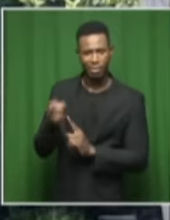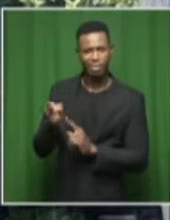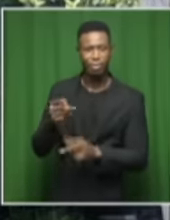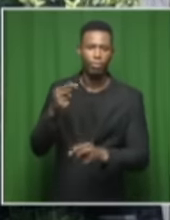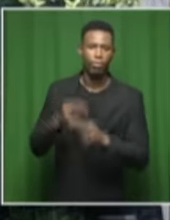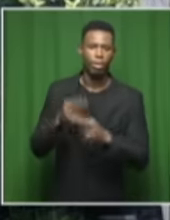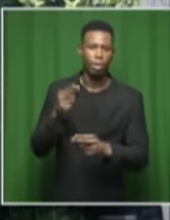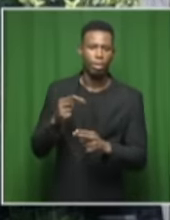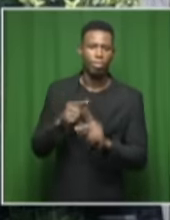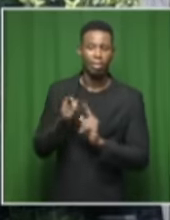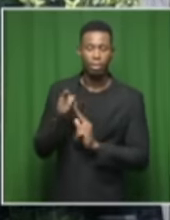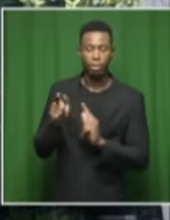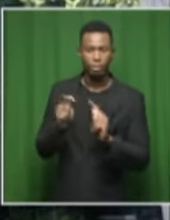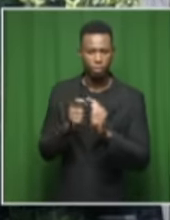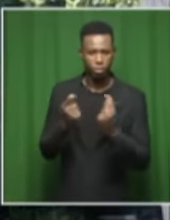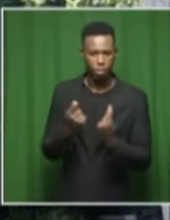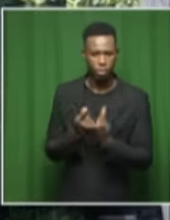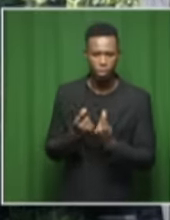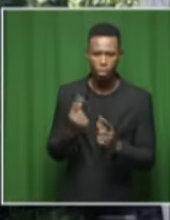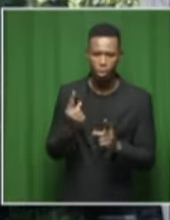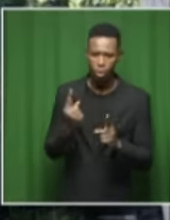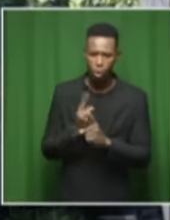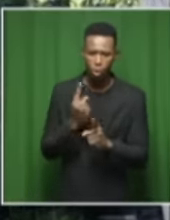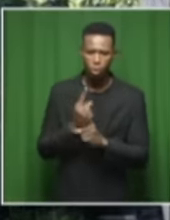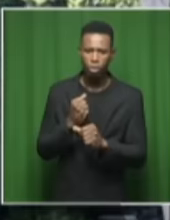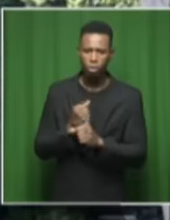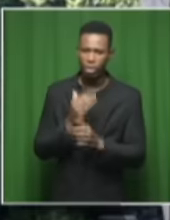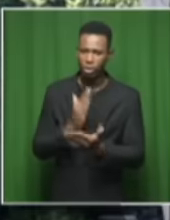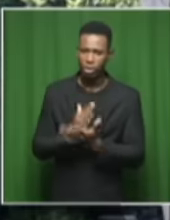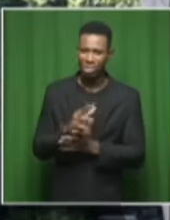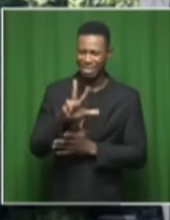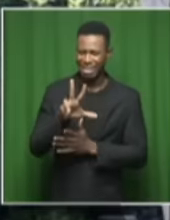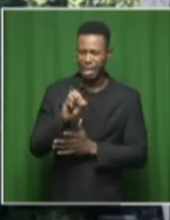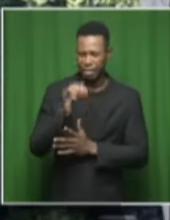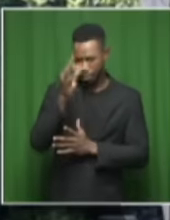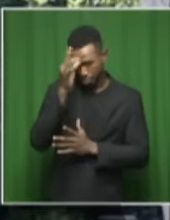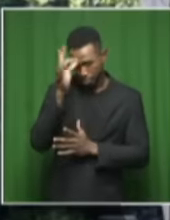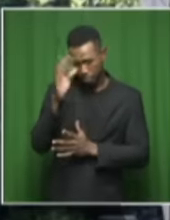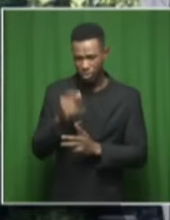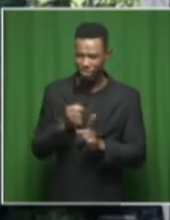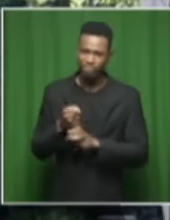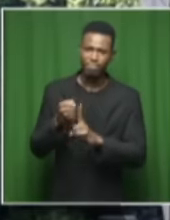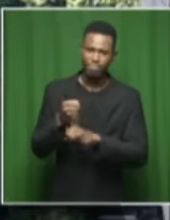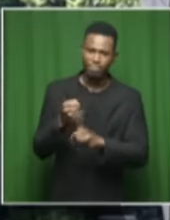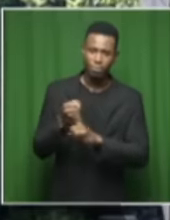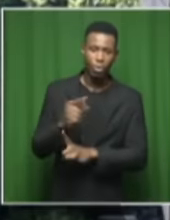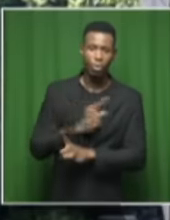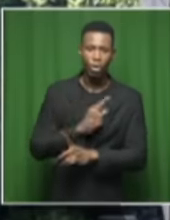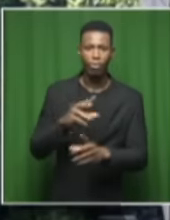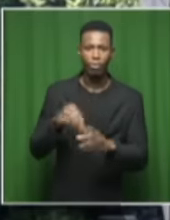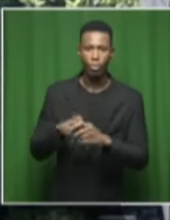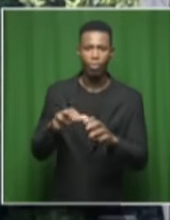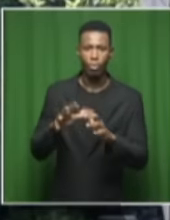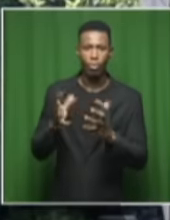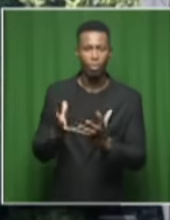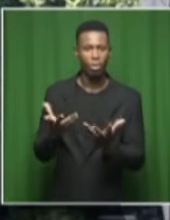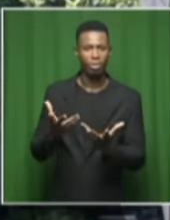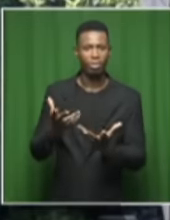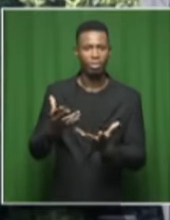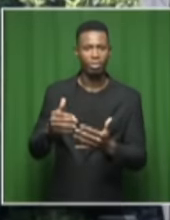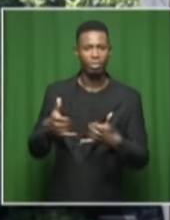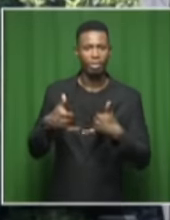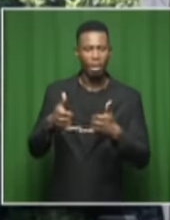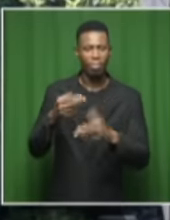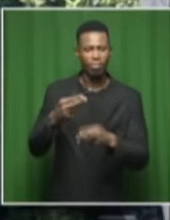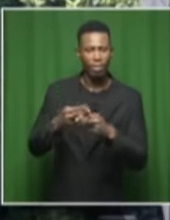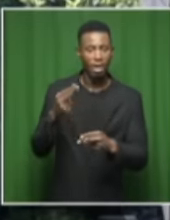team, they will always get themselves up for that 80 minutes when you know you're playing in a World Cup final and what it means to everyone back at home in South Africa.